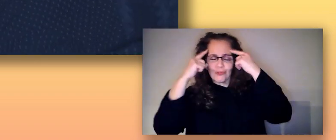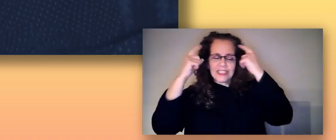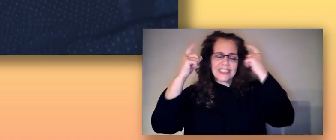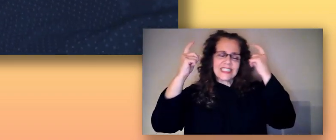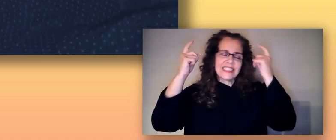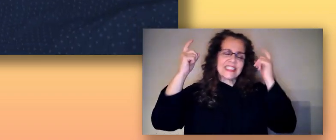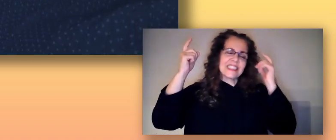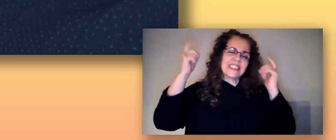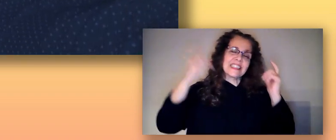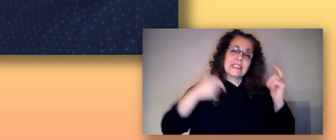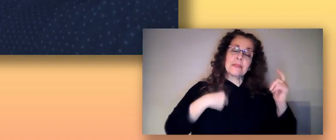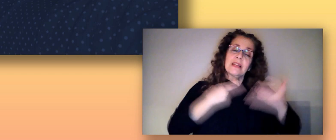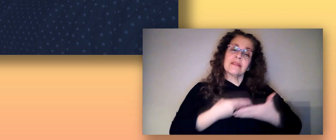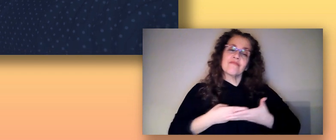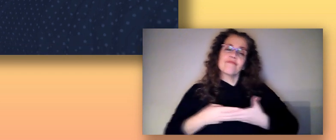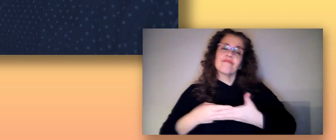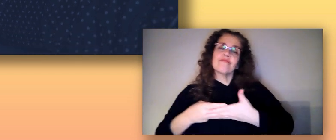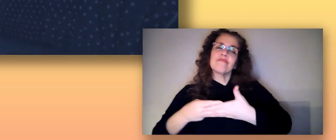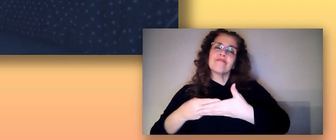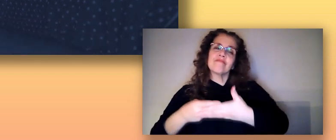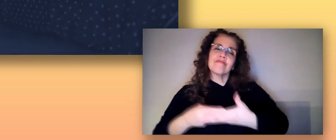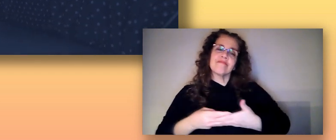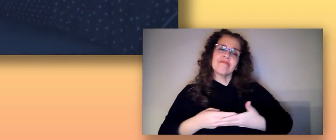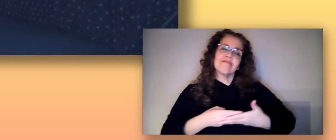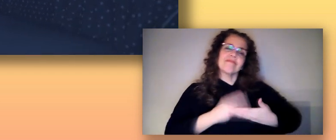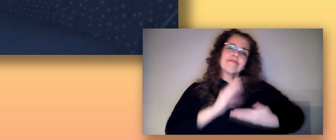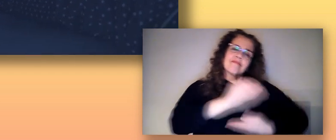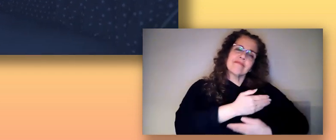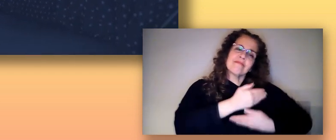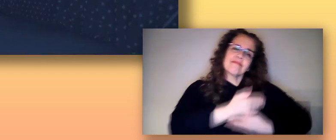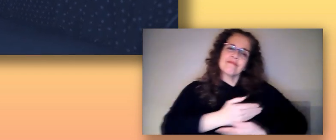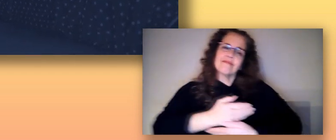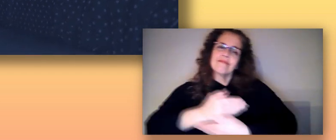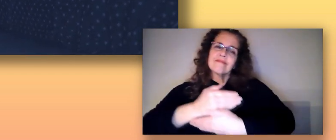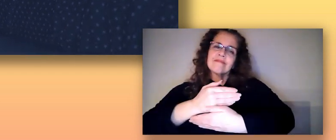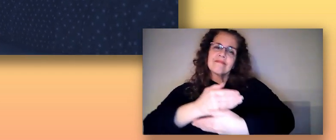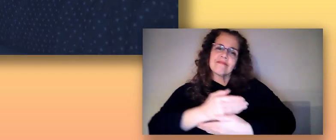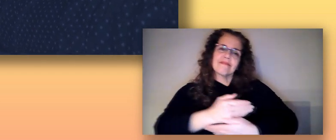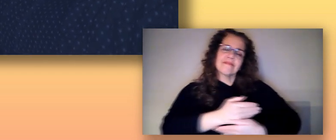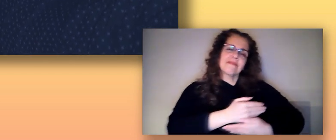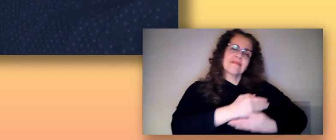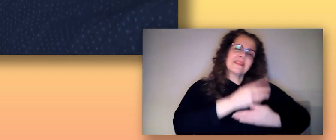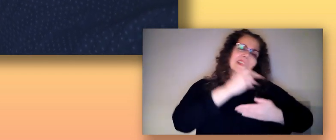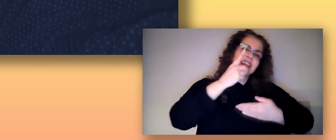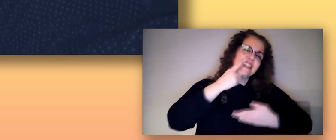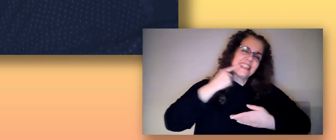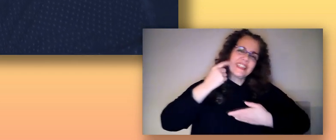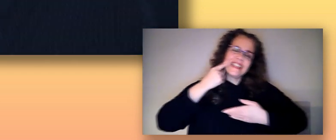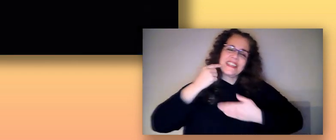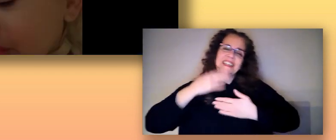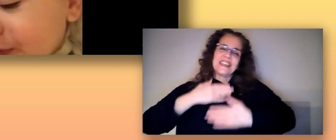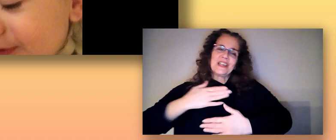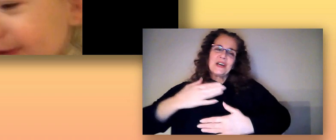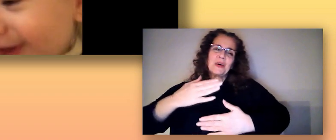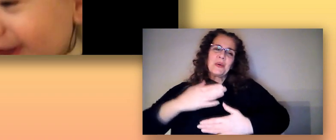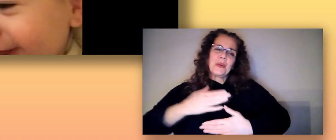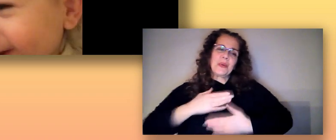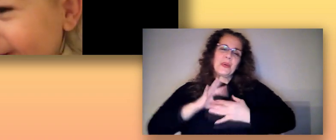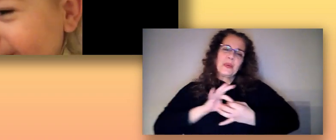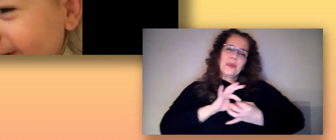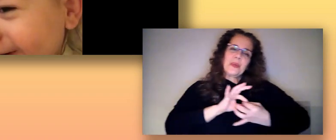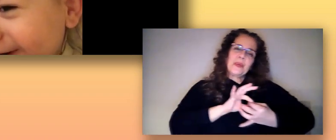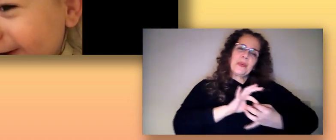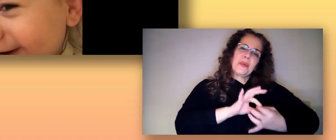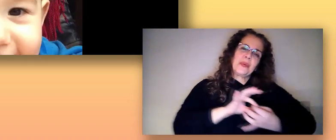I swayed in gentle, teary, sighing laughs, reliably moored to you